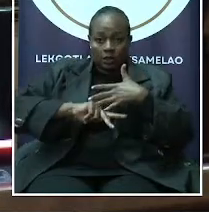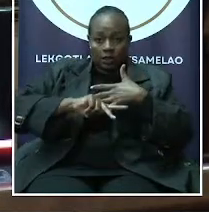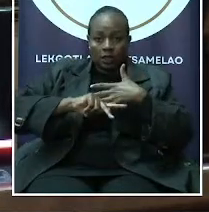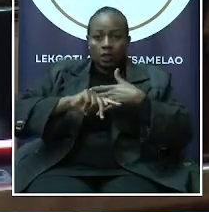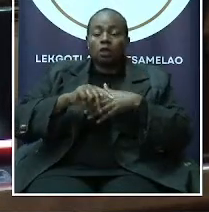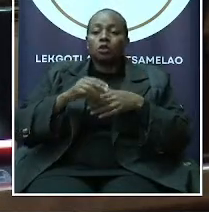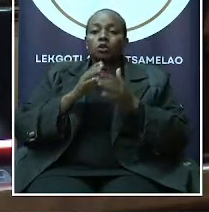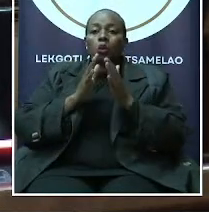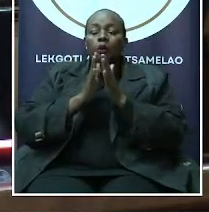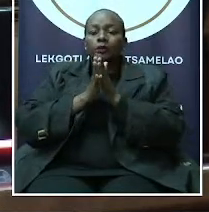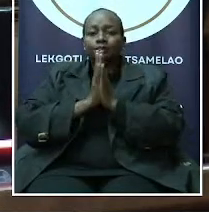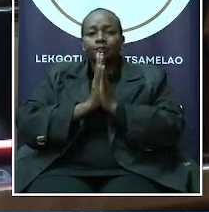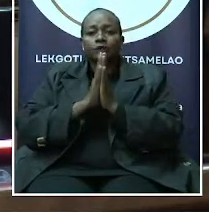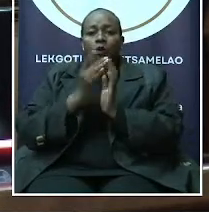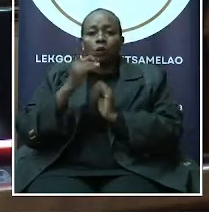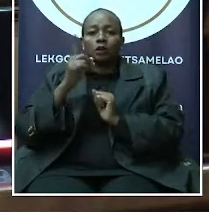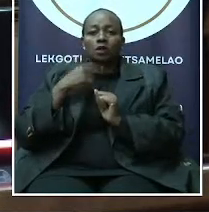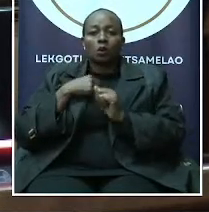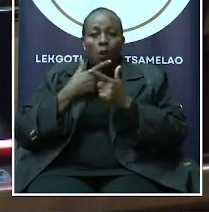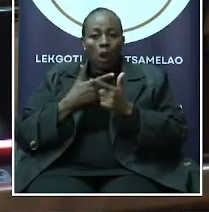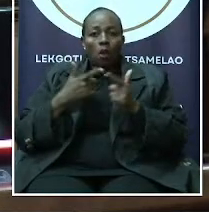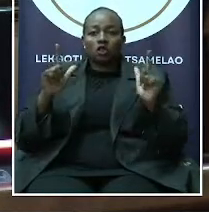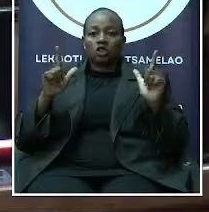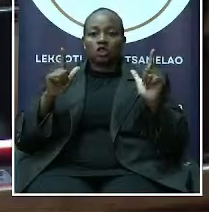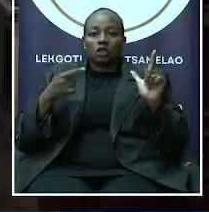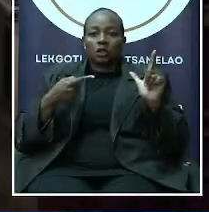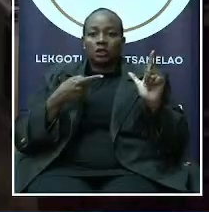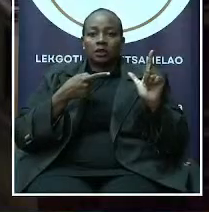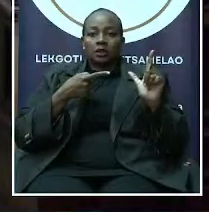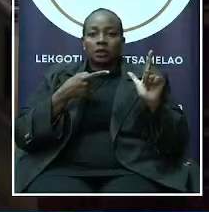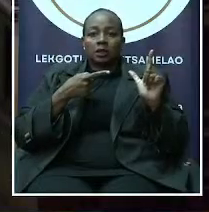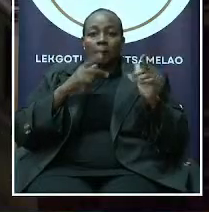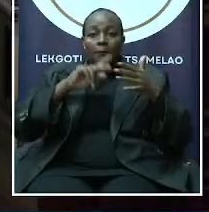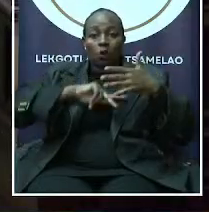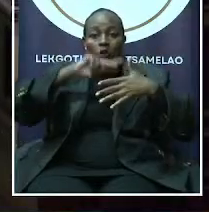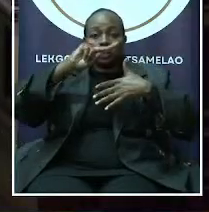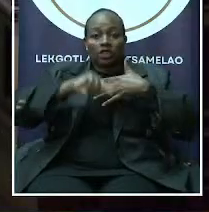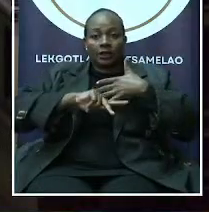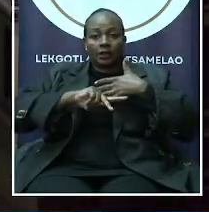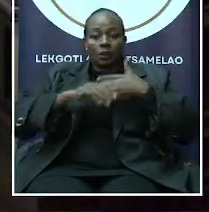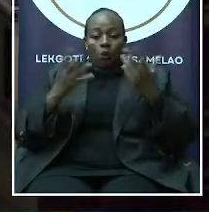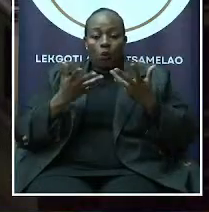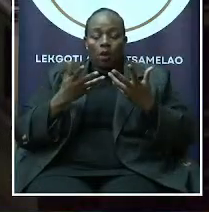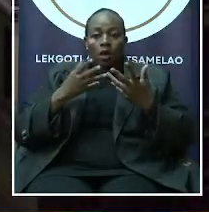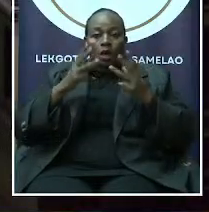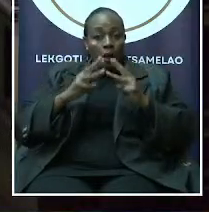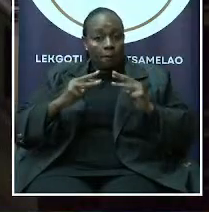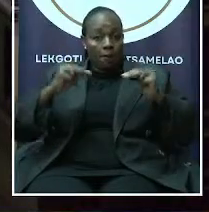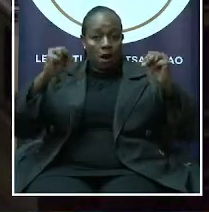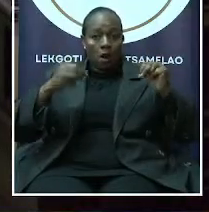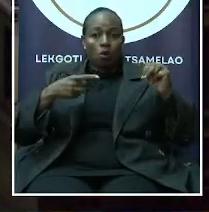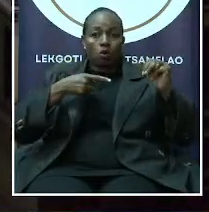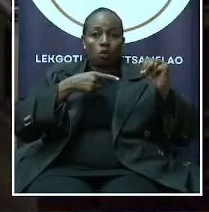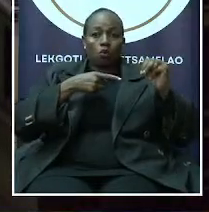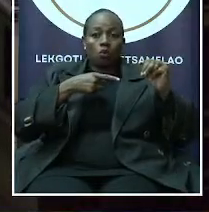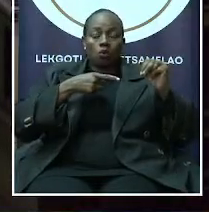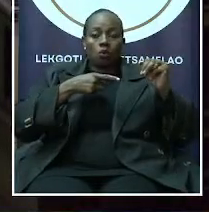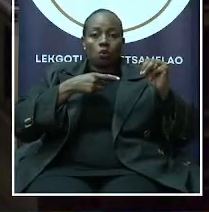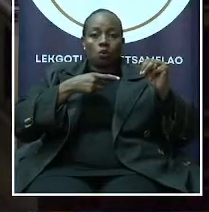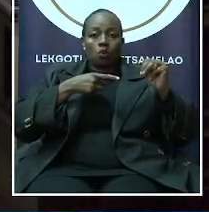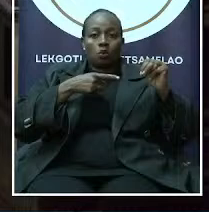recommend that we launch this pilot project in Mangaung as a flagship